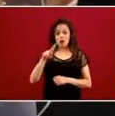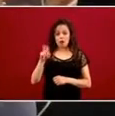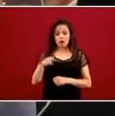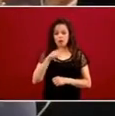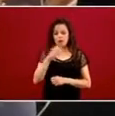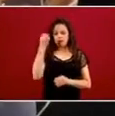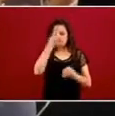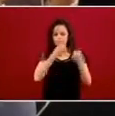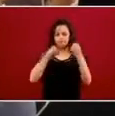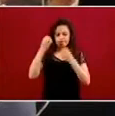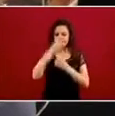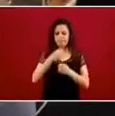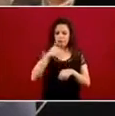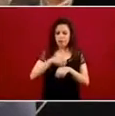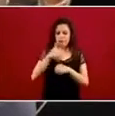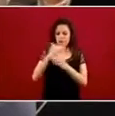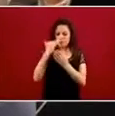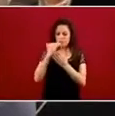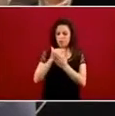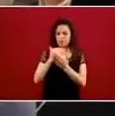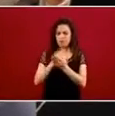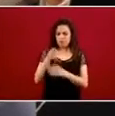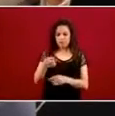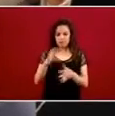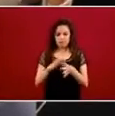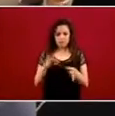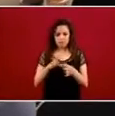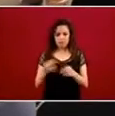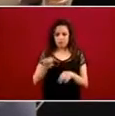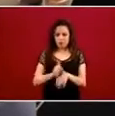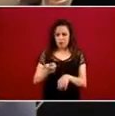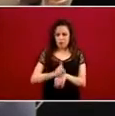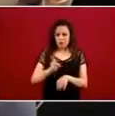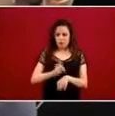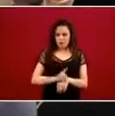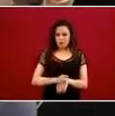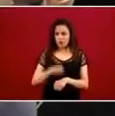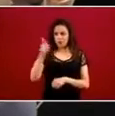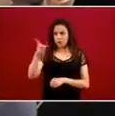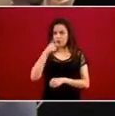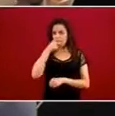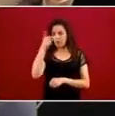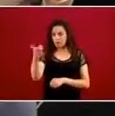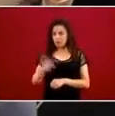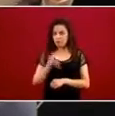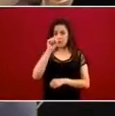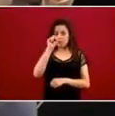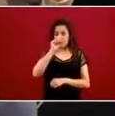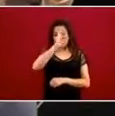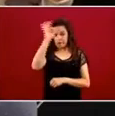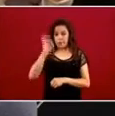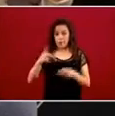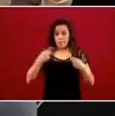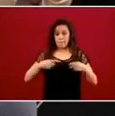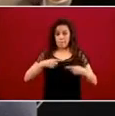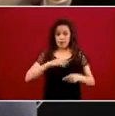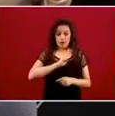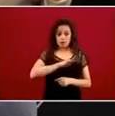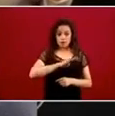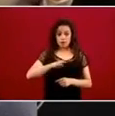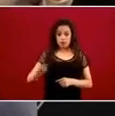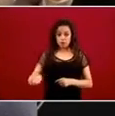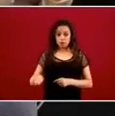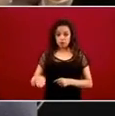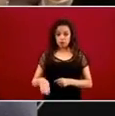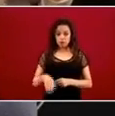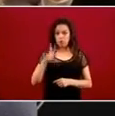Milenio, he analyzed the data that you have been providing every day, and his report says that 60% of the people who